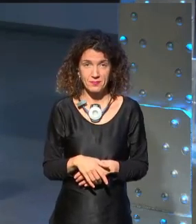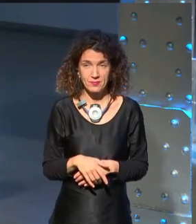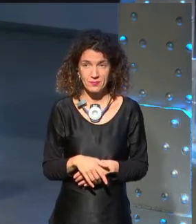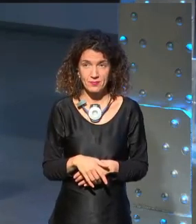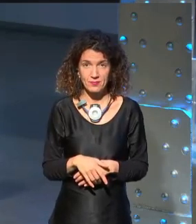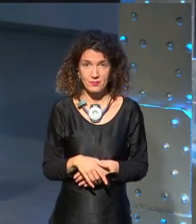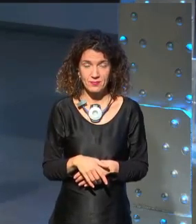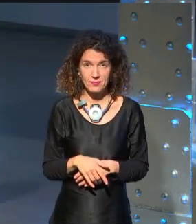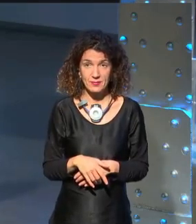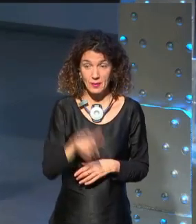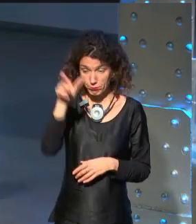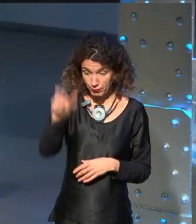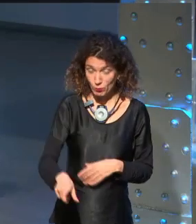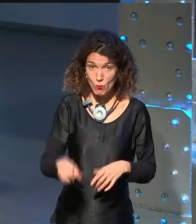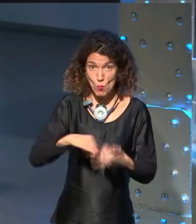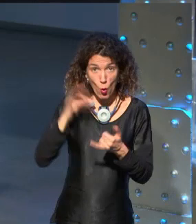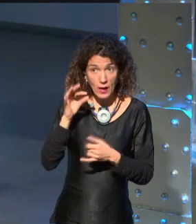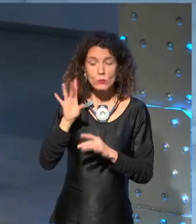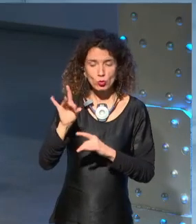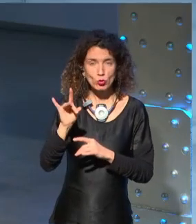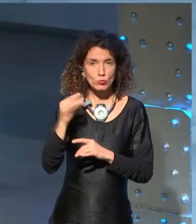It's her? Yes.